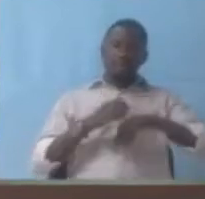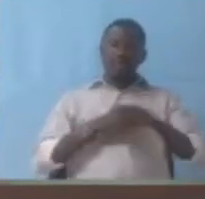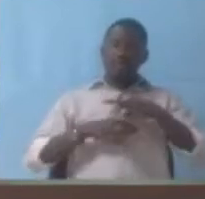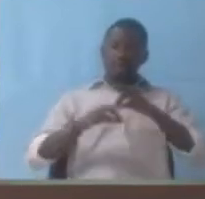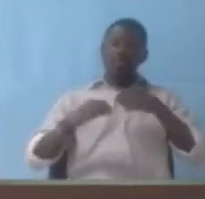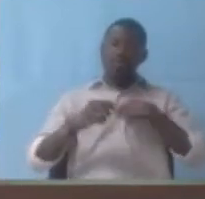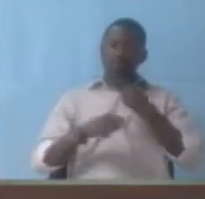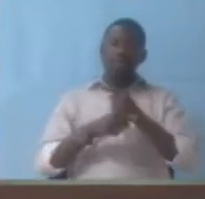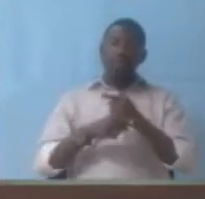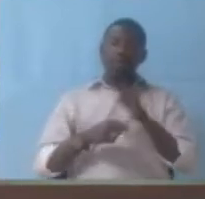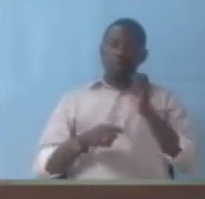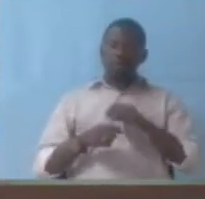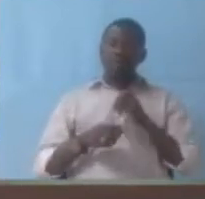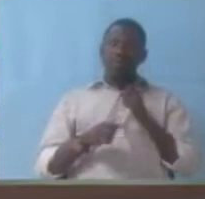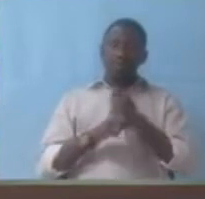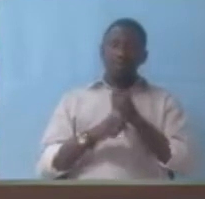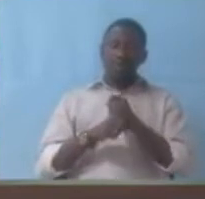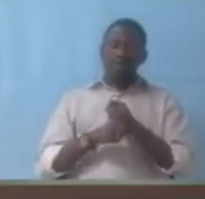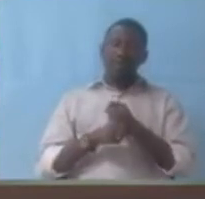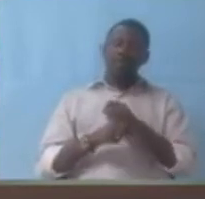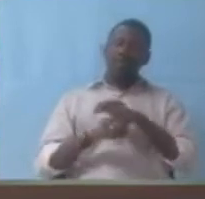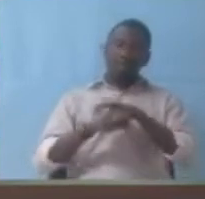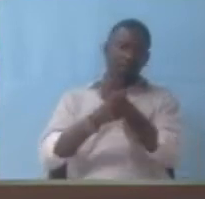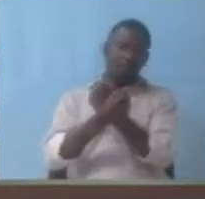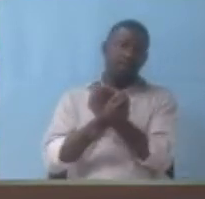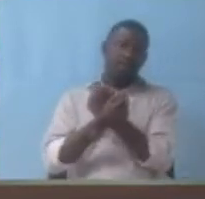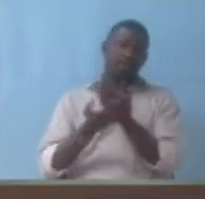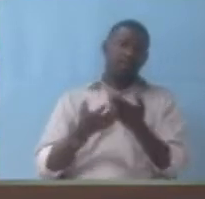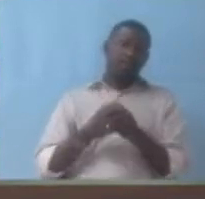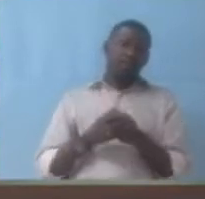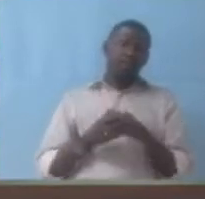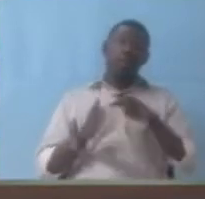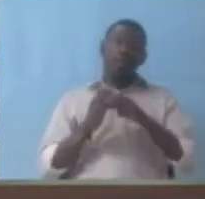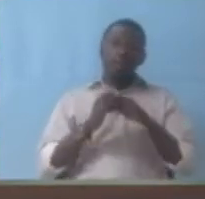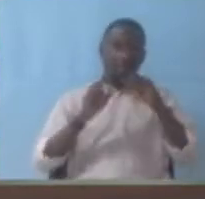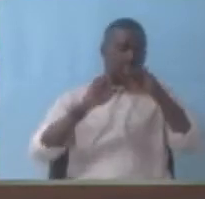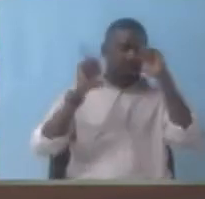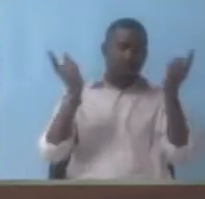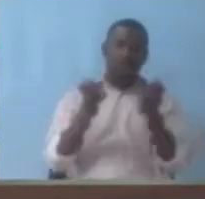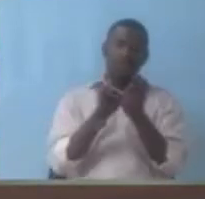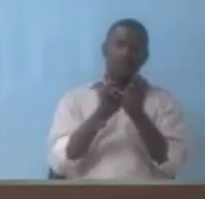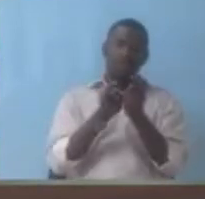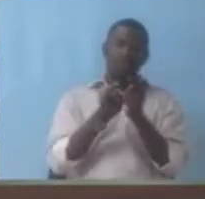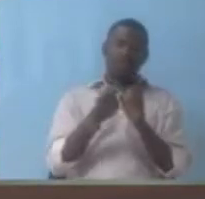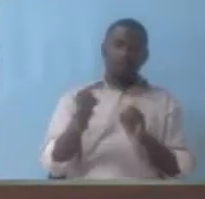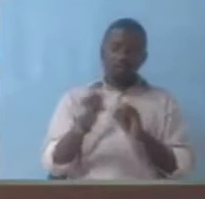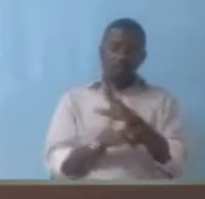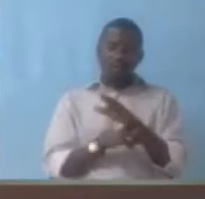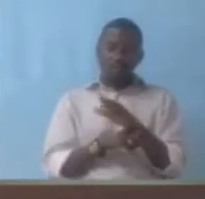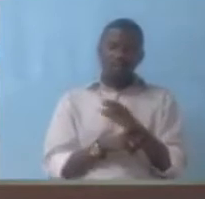prescribed. Mm-hmm. And that is the general order to make detentions, to order for detentions.